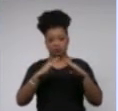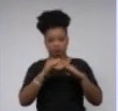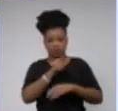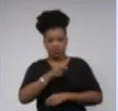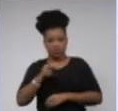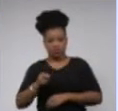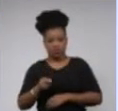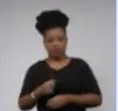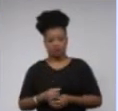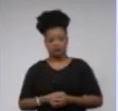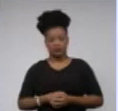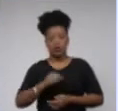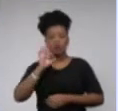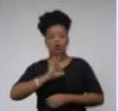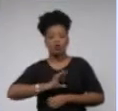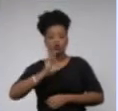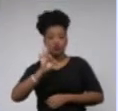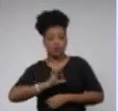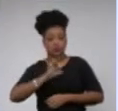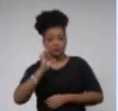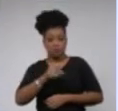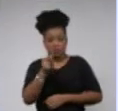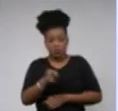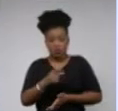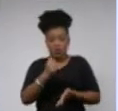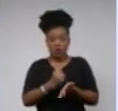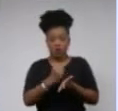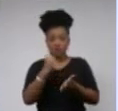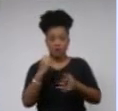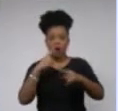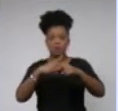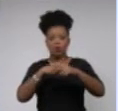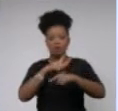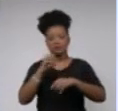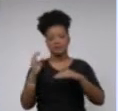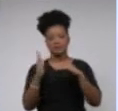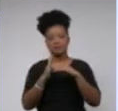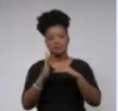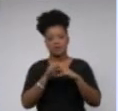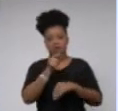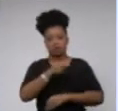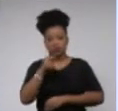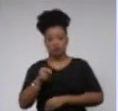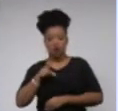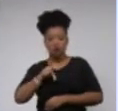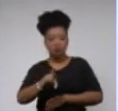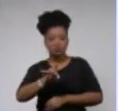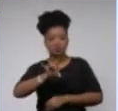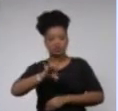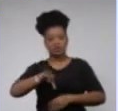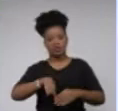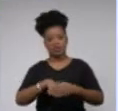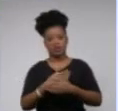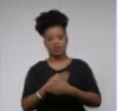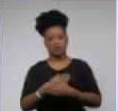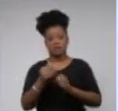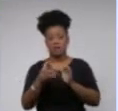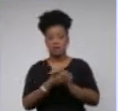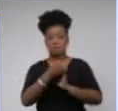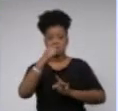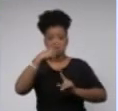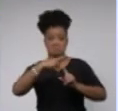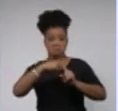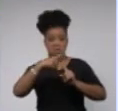6.44. Artemisa with 6.41, Cienfuegos with 0.49, and Holguín